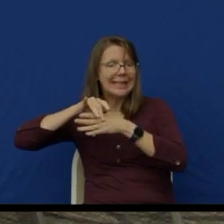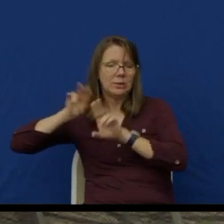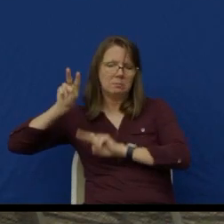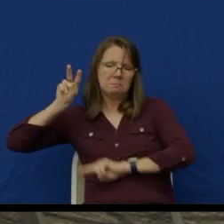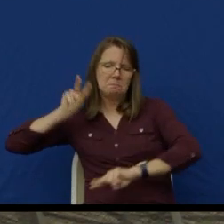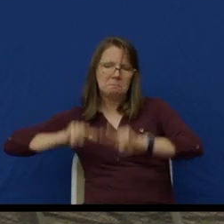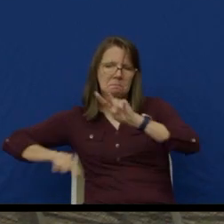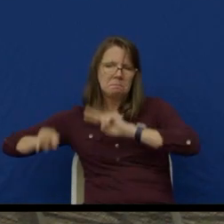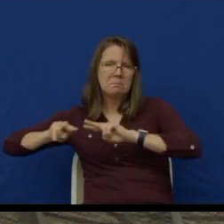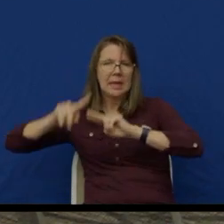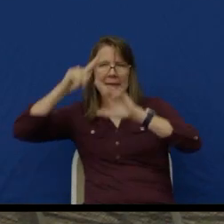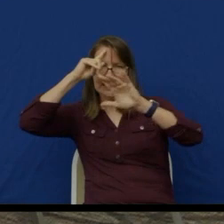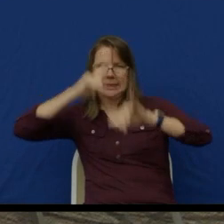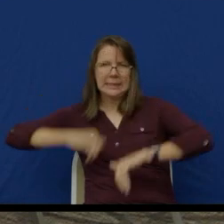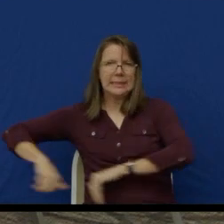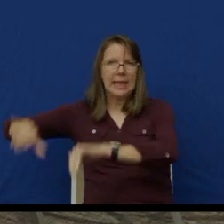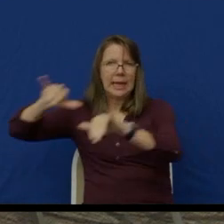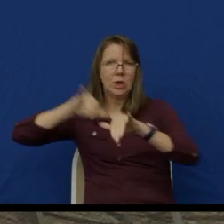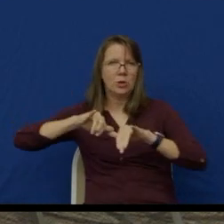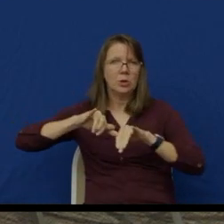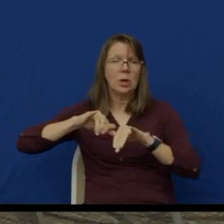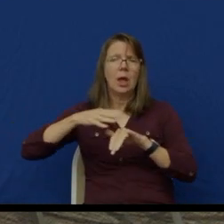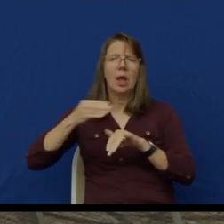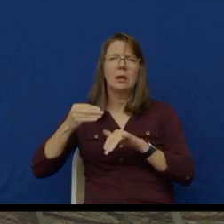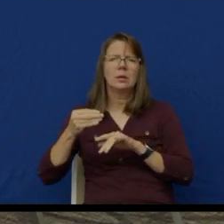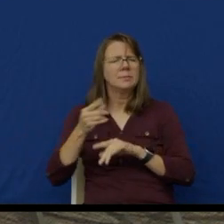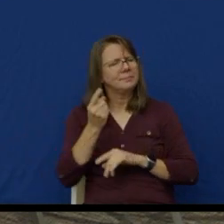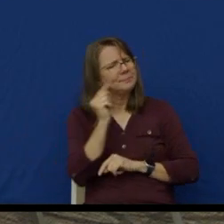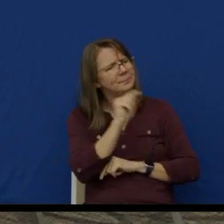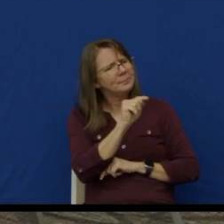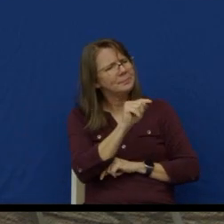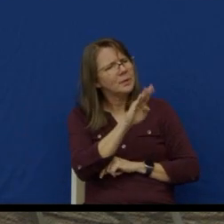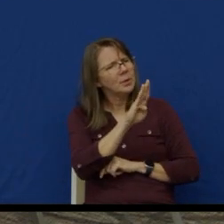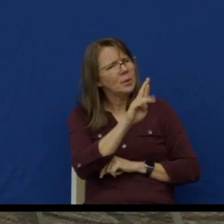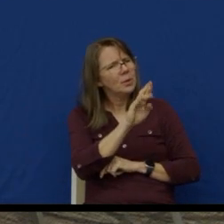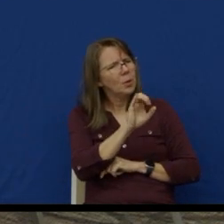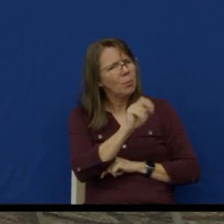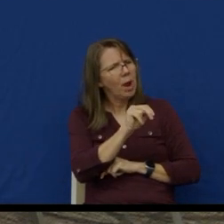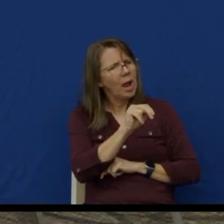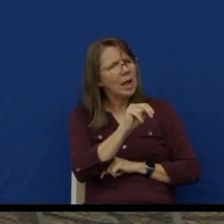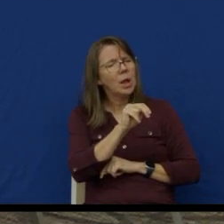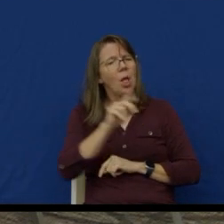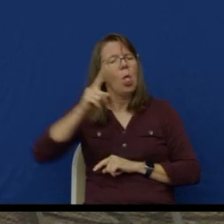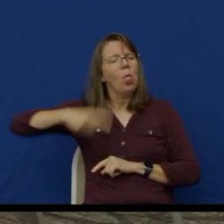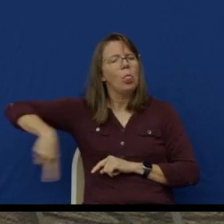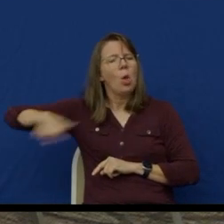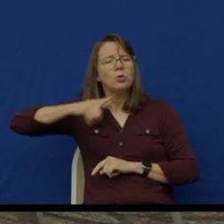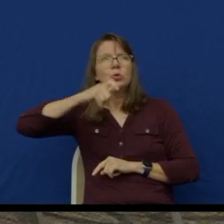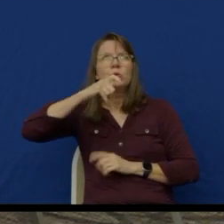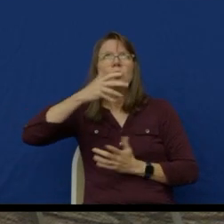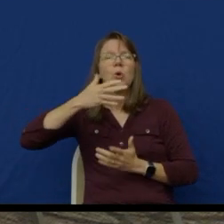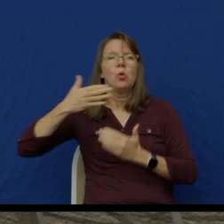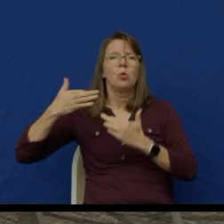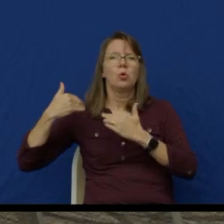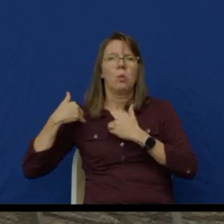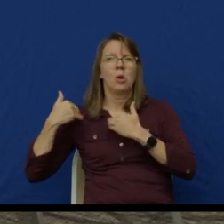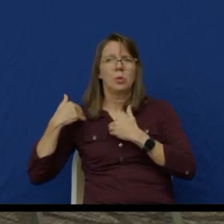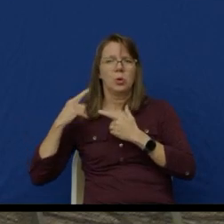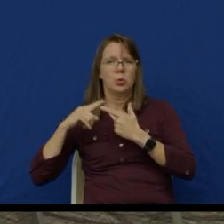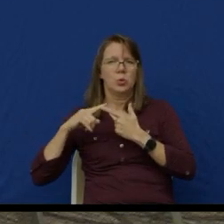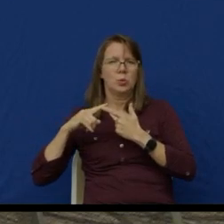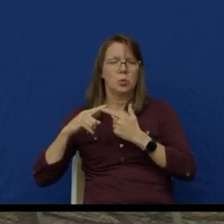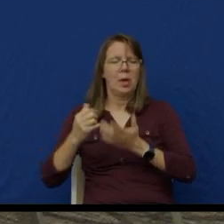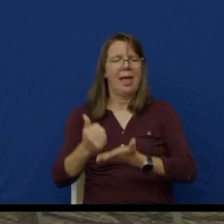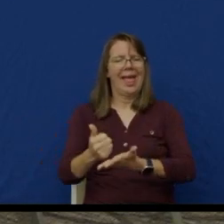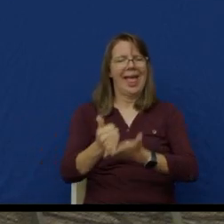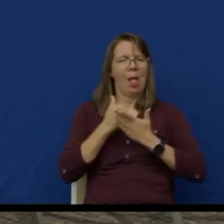and standards, and Brian, those responsible for helping us make our case